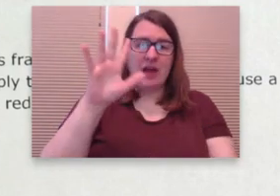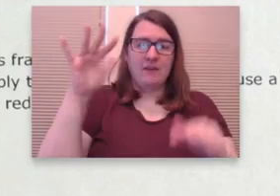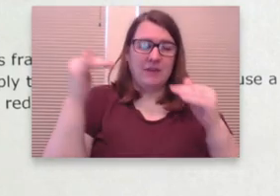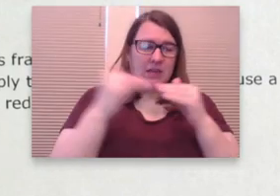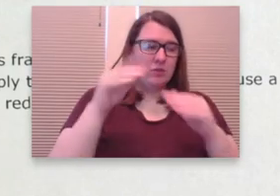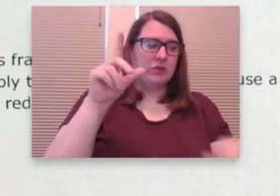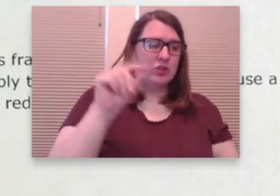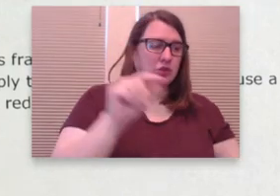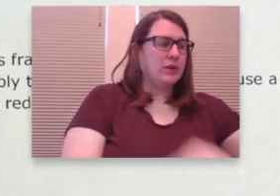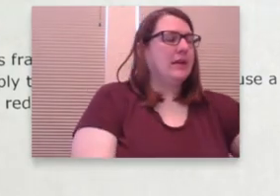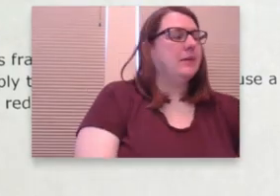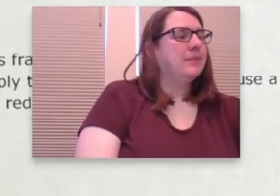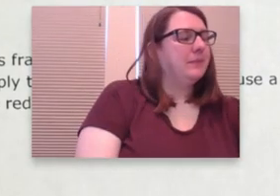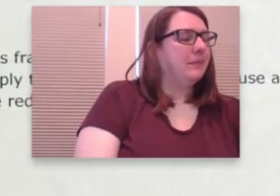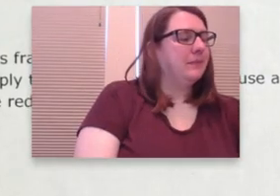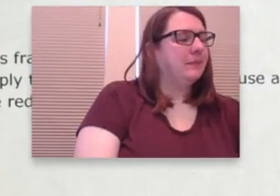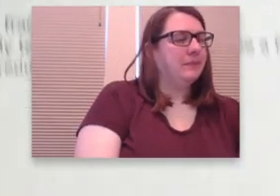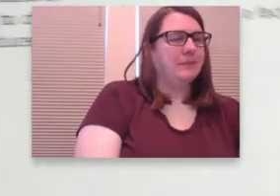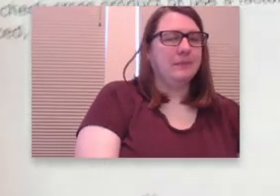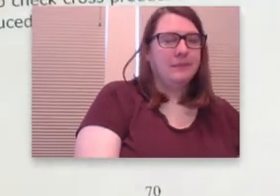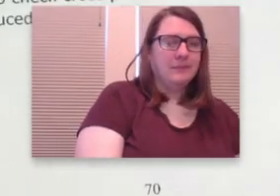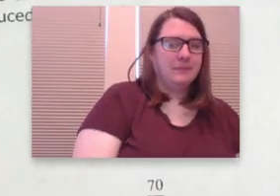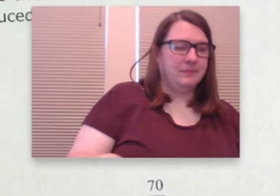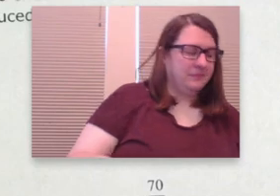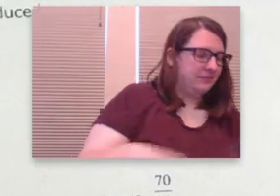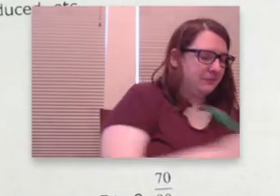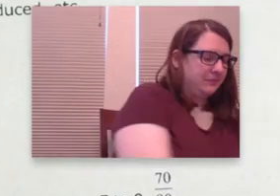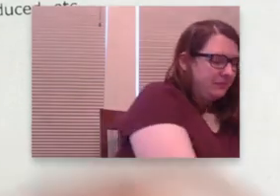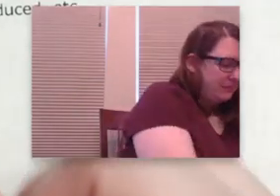times 5 equals 20.